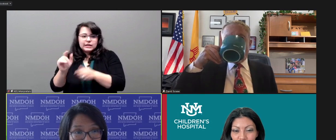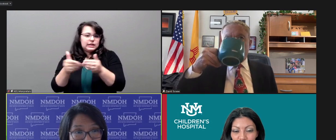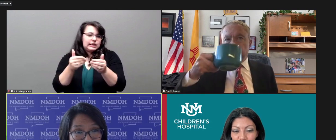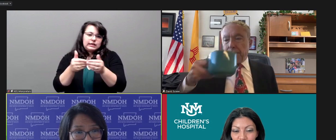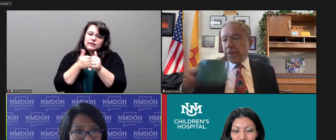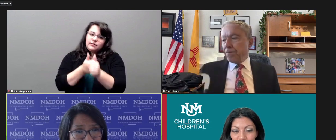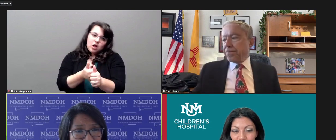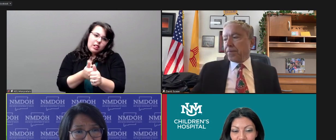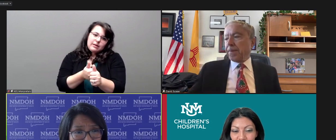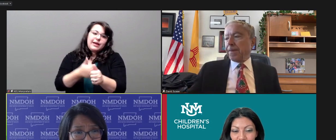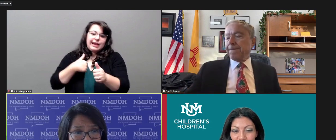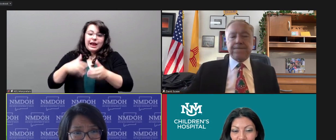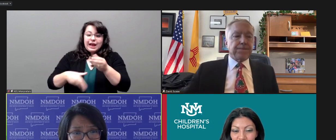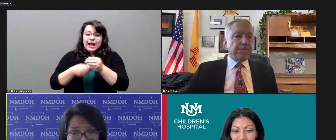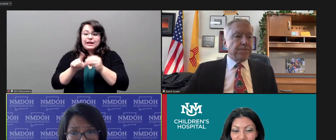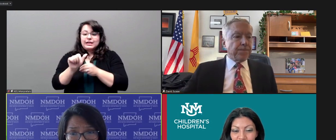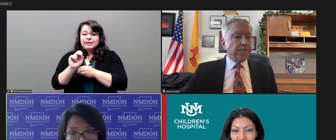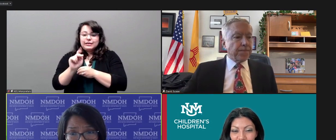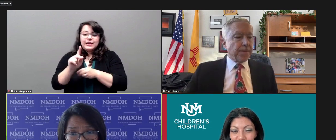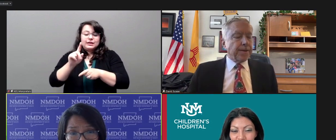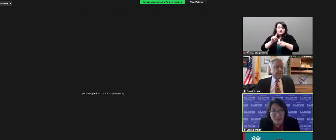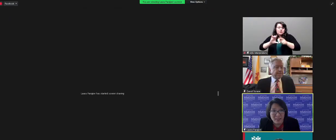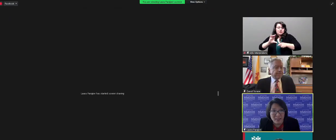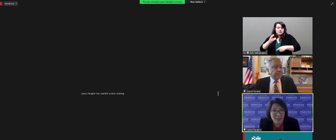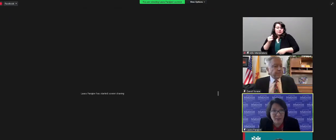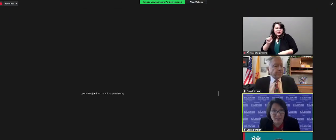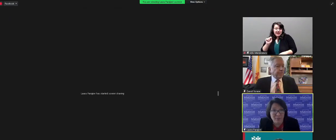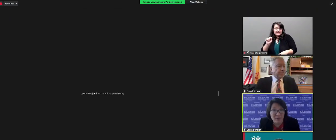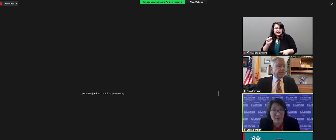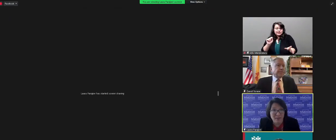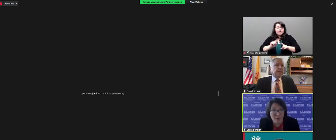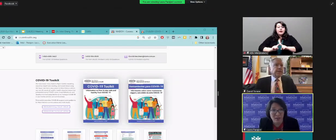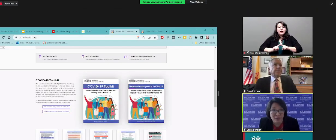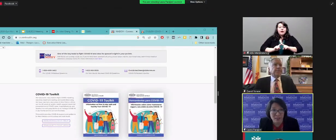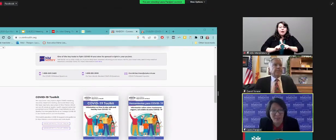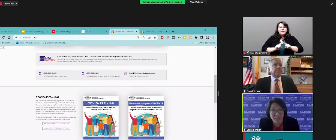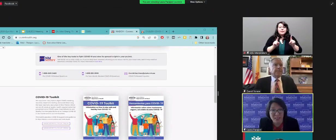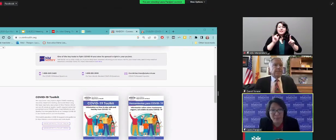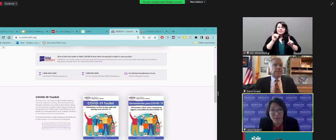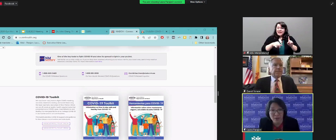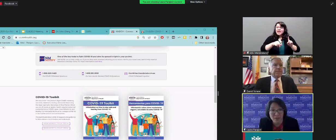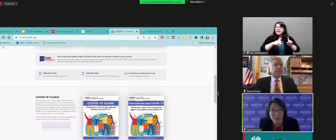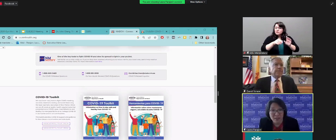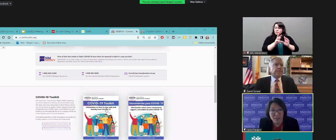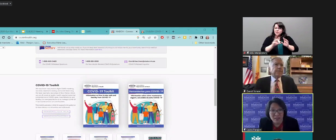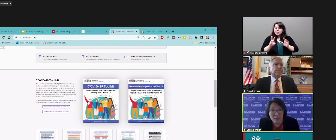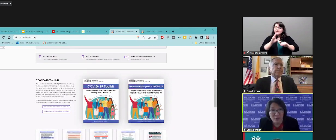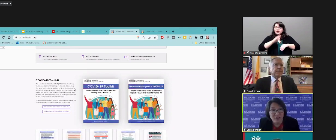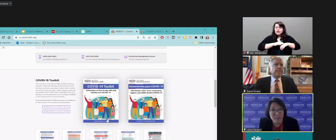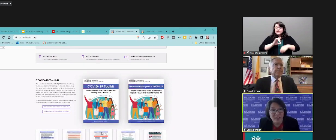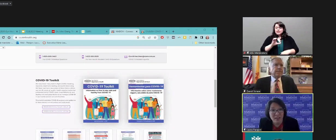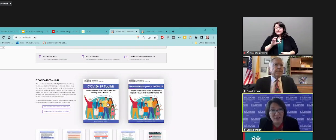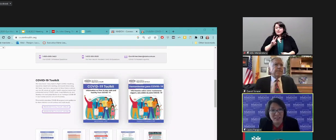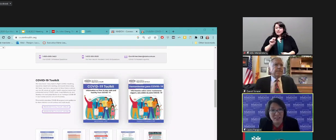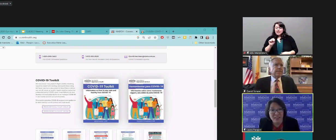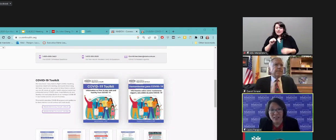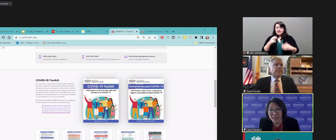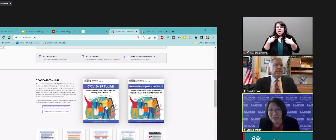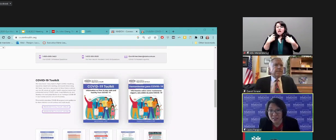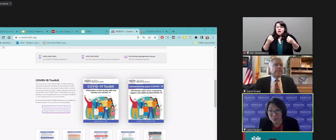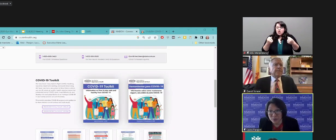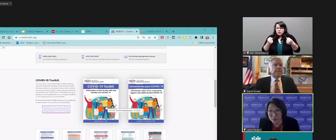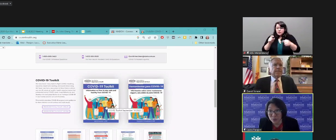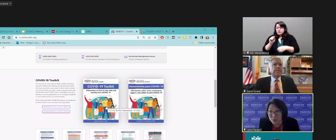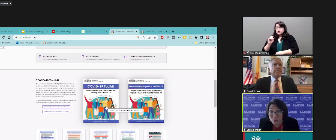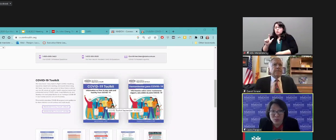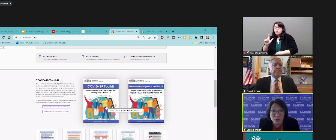the link in the chat box too, but it's on our CVNM Health toolkit area, and